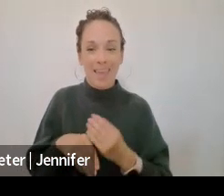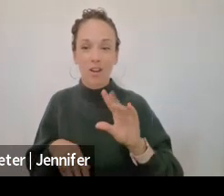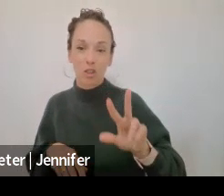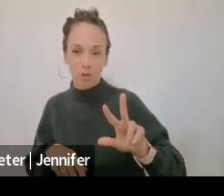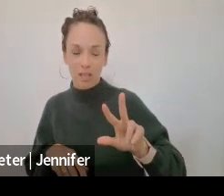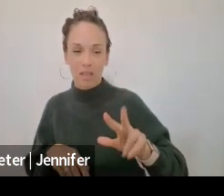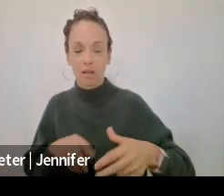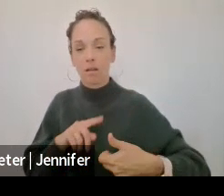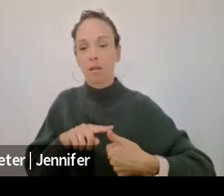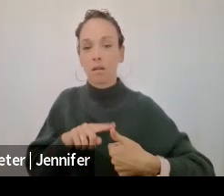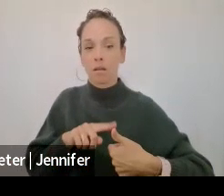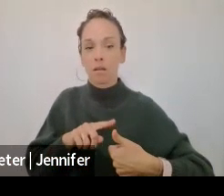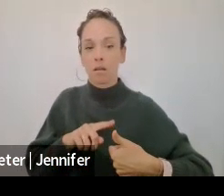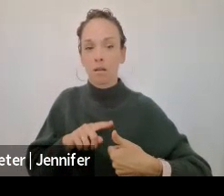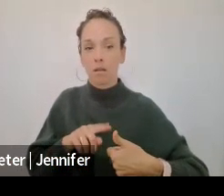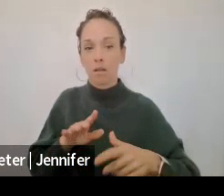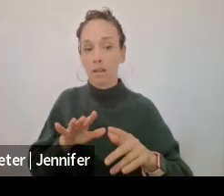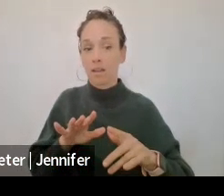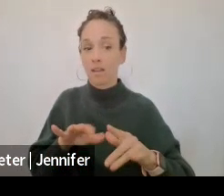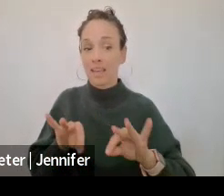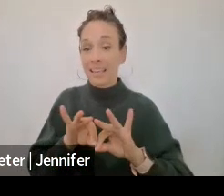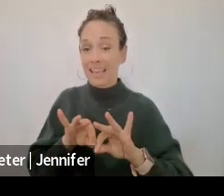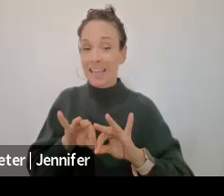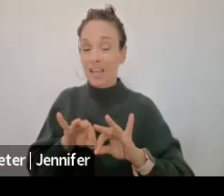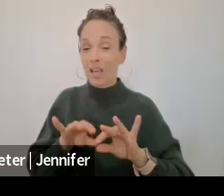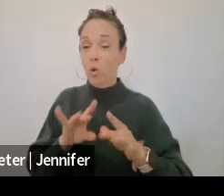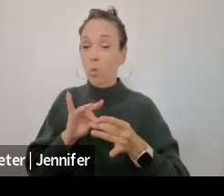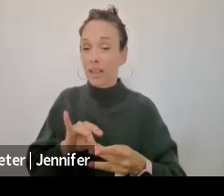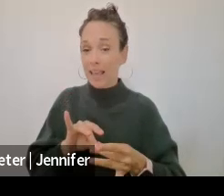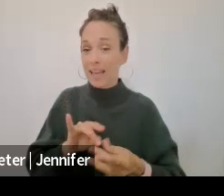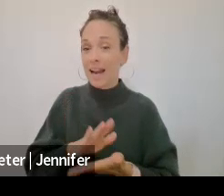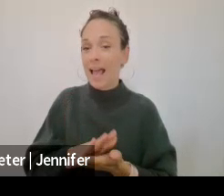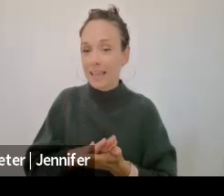3 key related academic competencies.